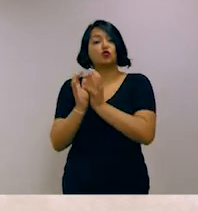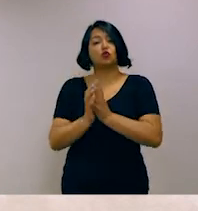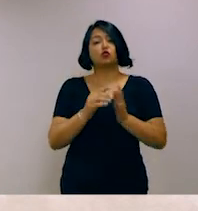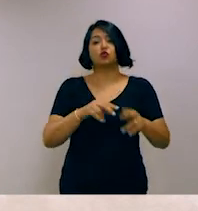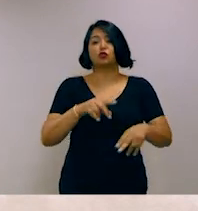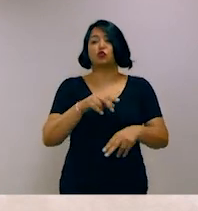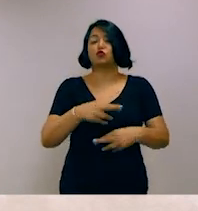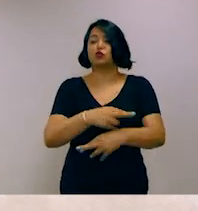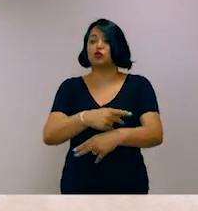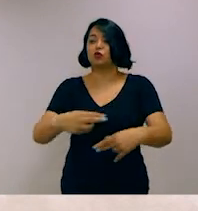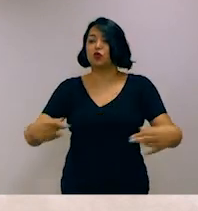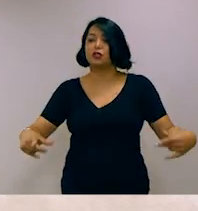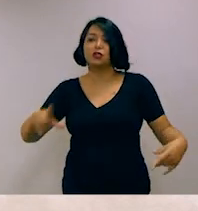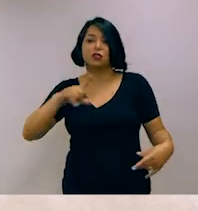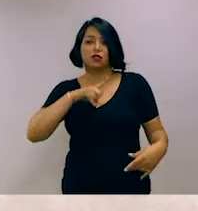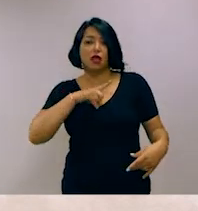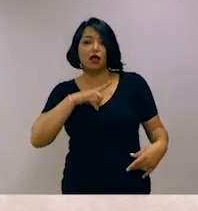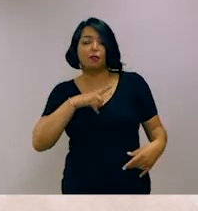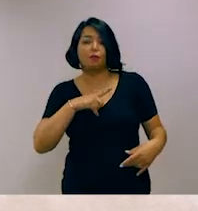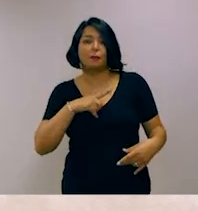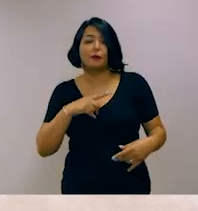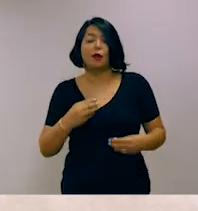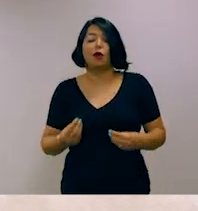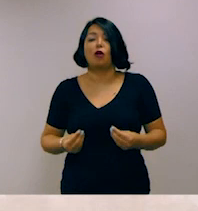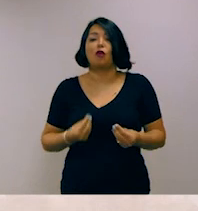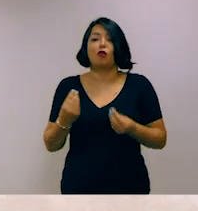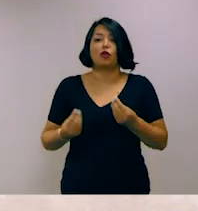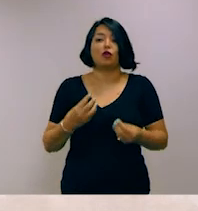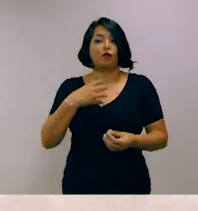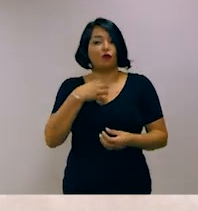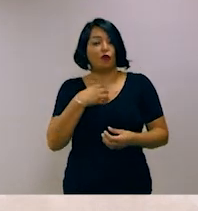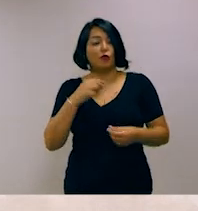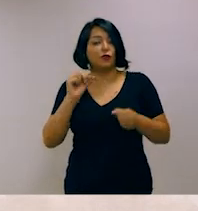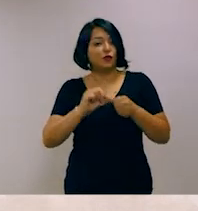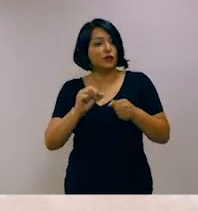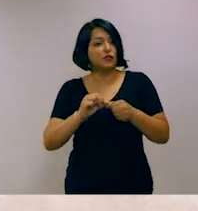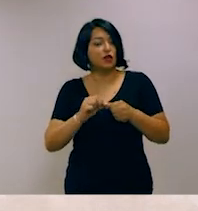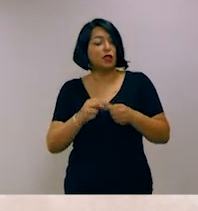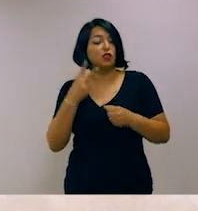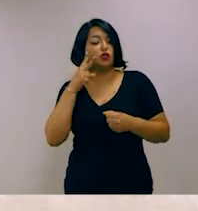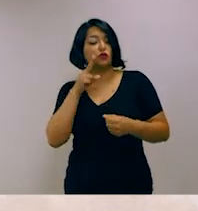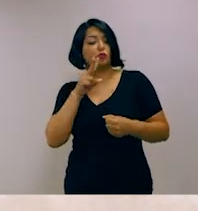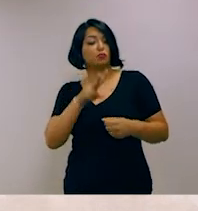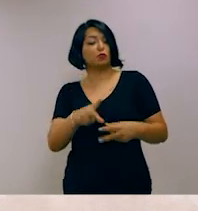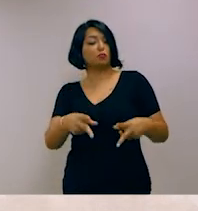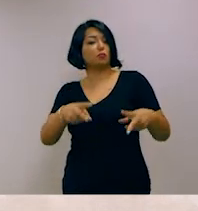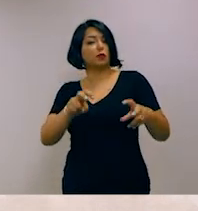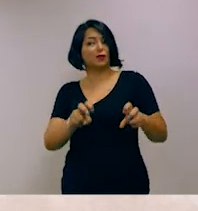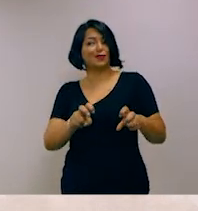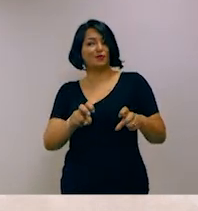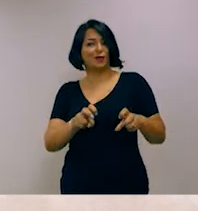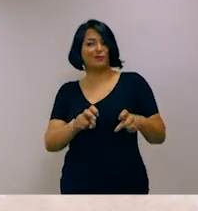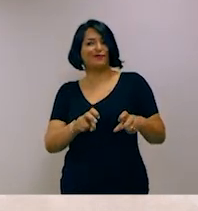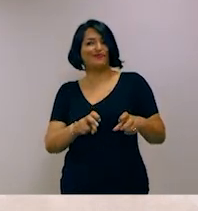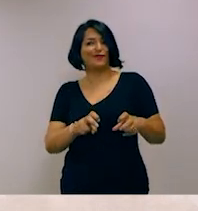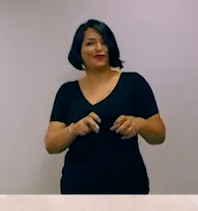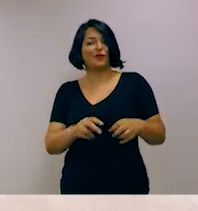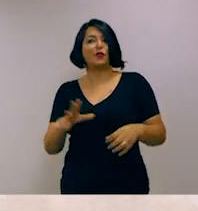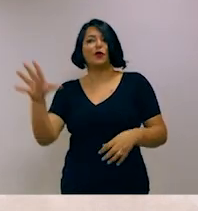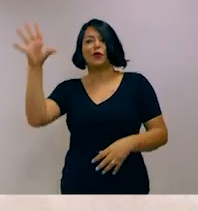how many categories of products there are. So the only way of doing this that was feasible